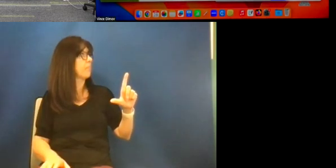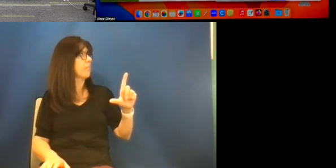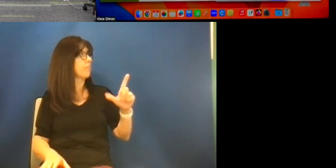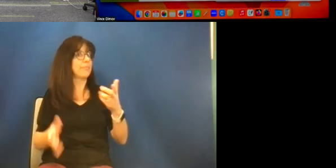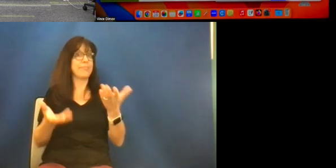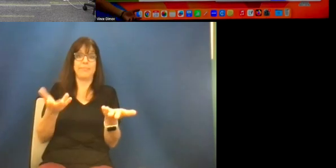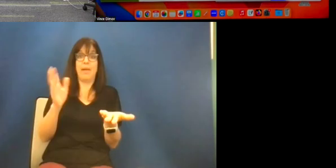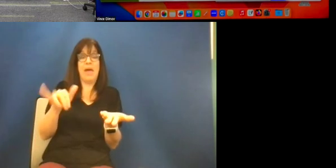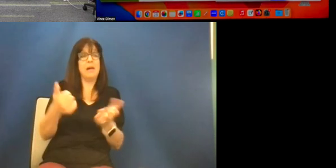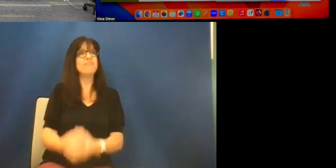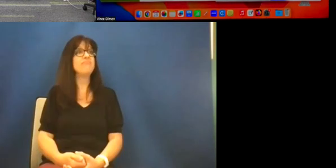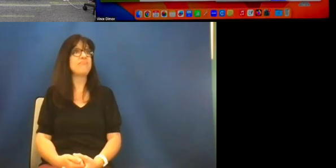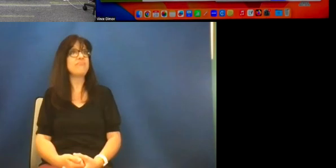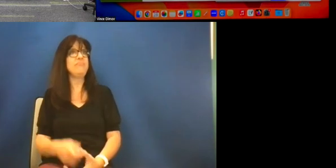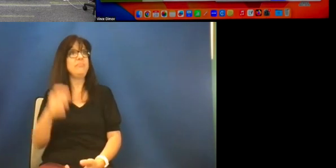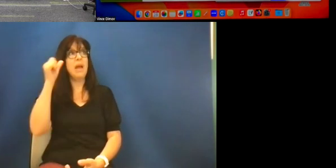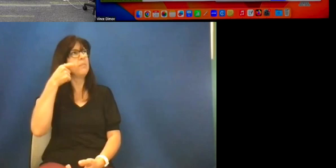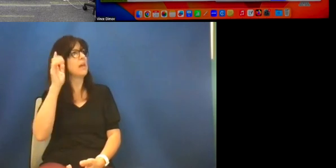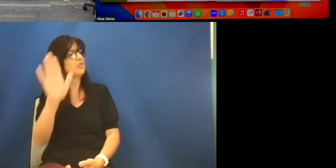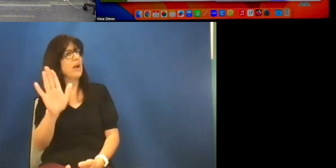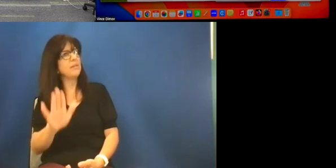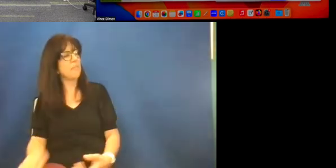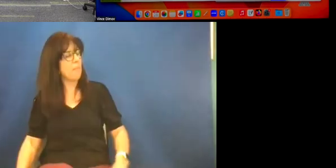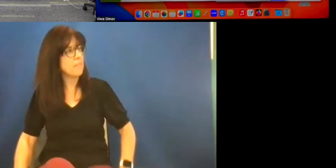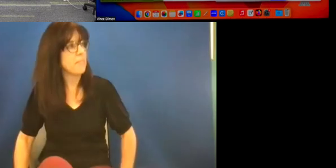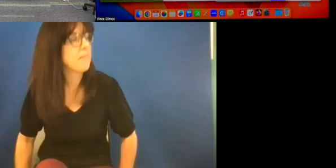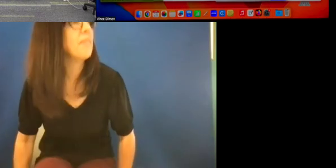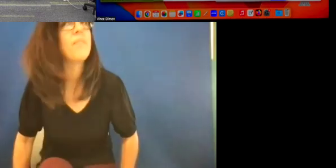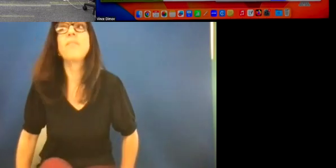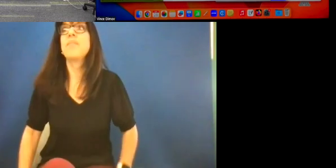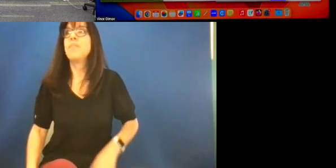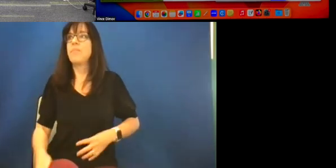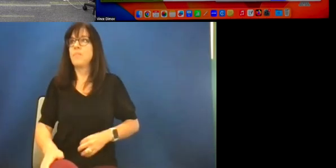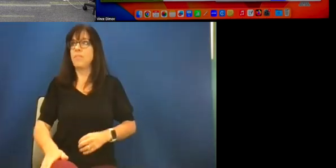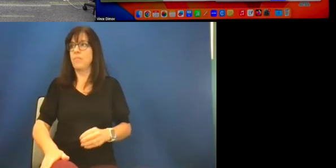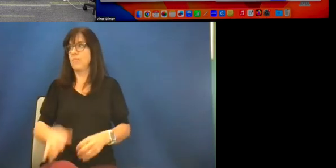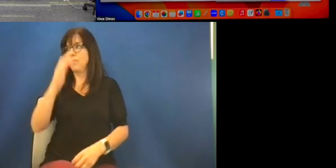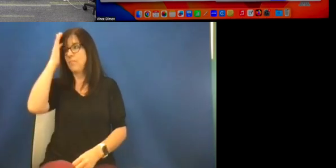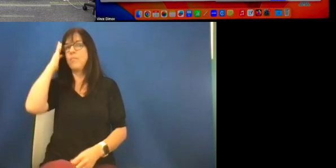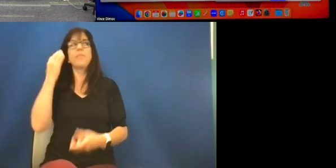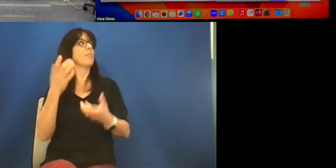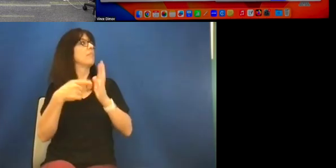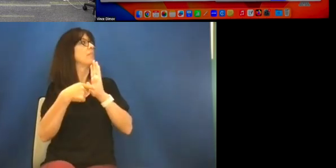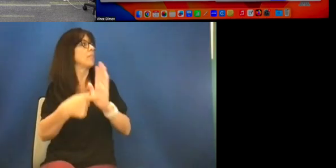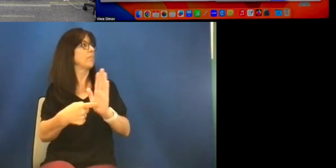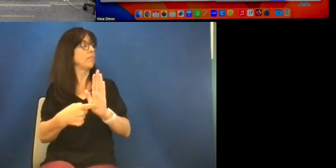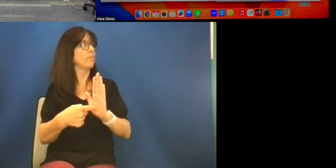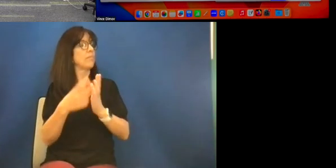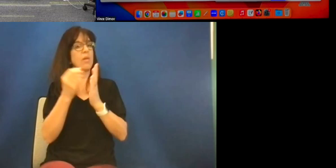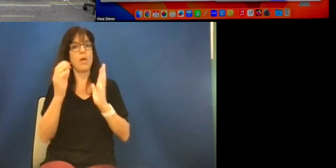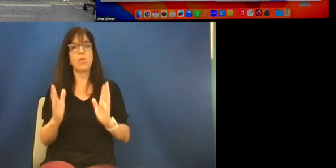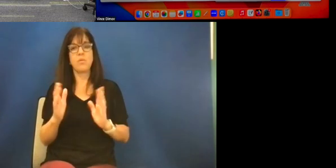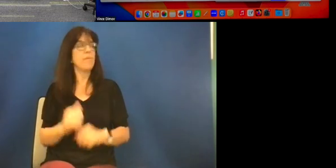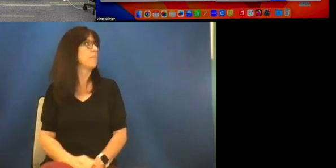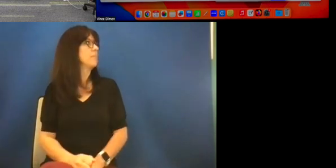know. That's great. That's kind of. Let me show you this student. I don't even know